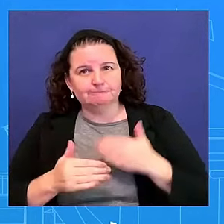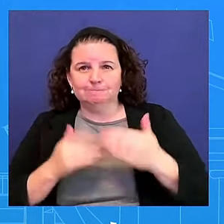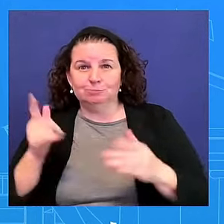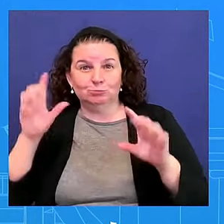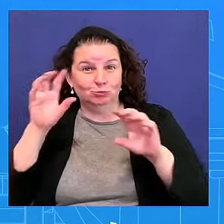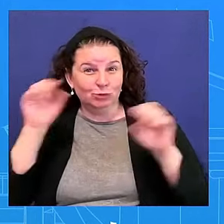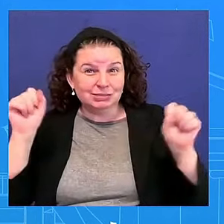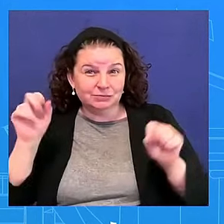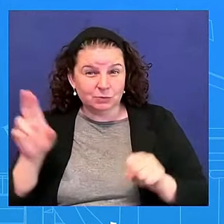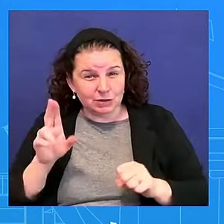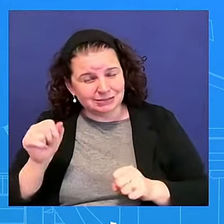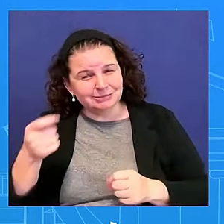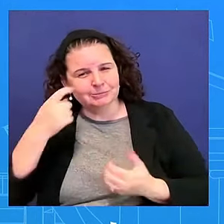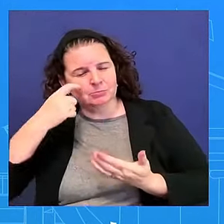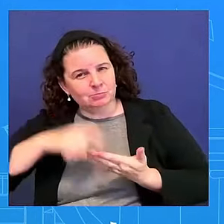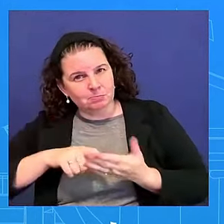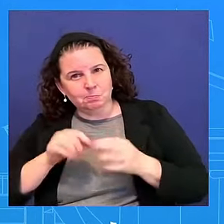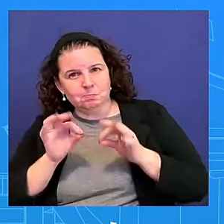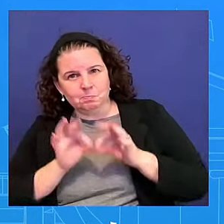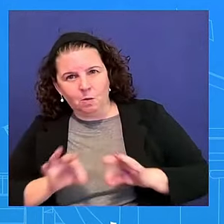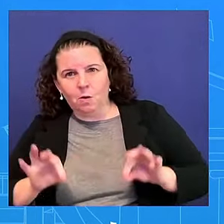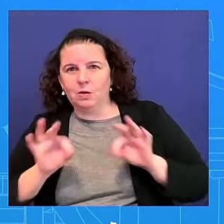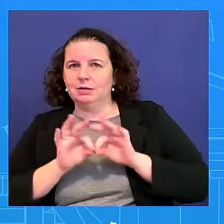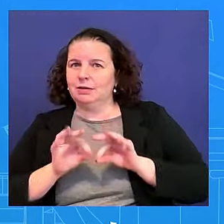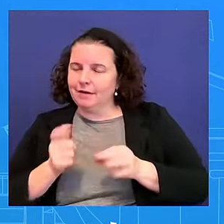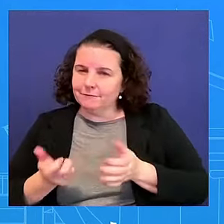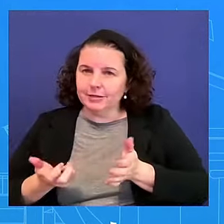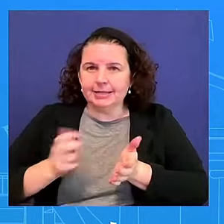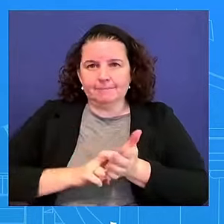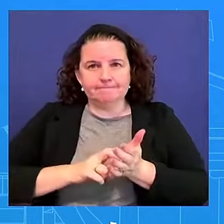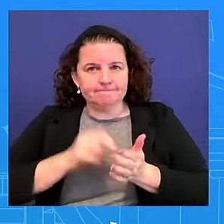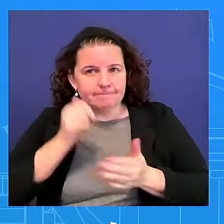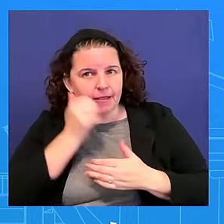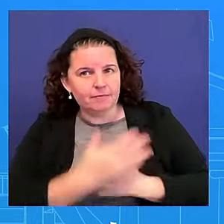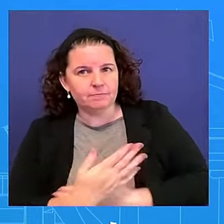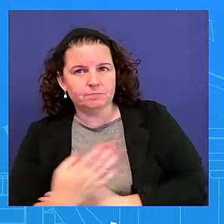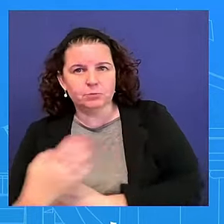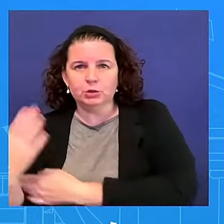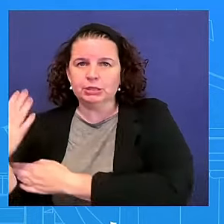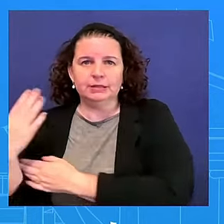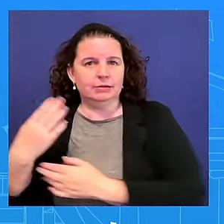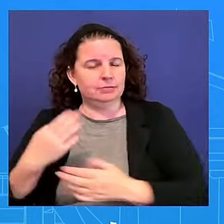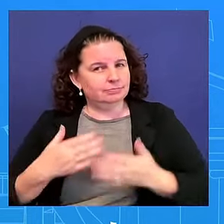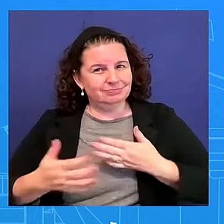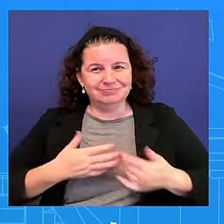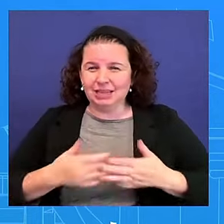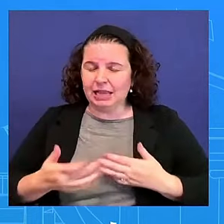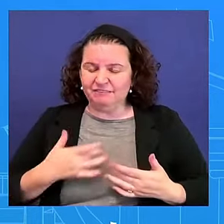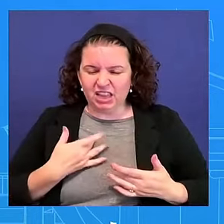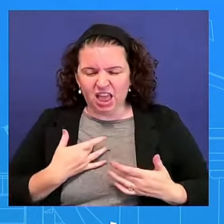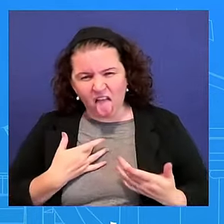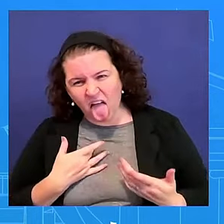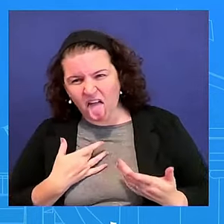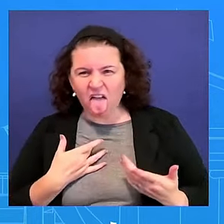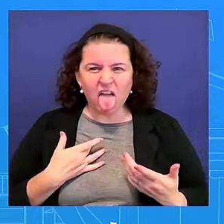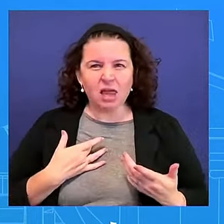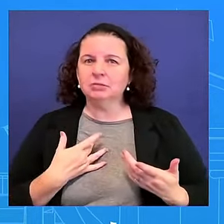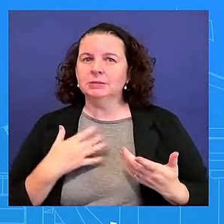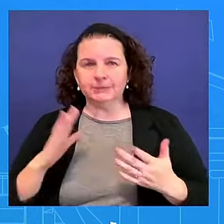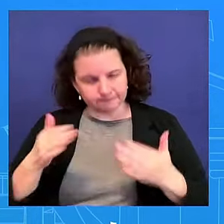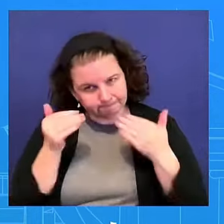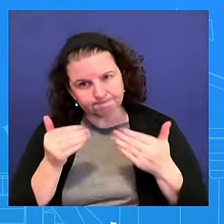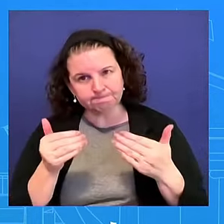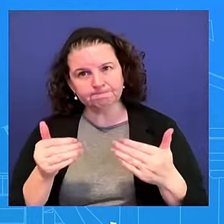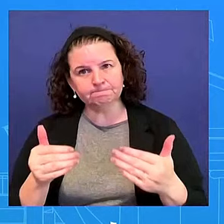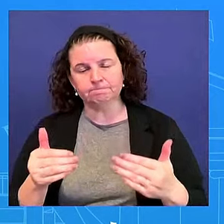continue to get up every morning, regardless of how you feel, right, to get things done. That's how this president is. I'm sure that's how many presidents